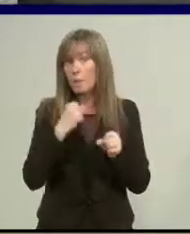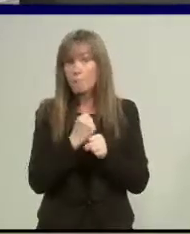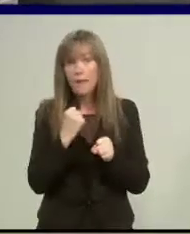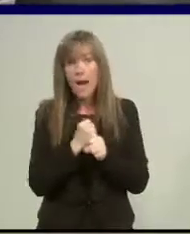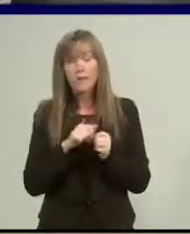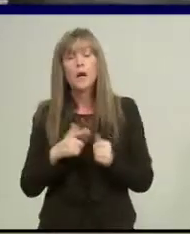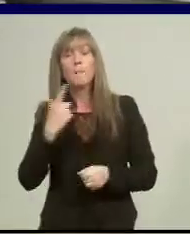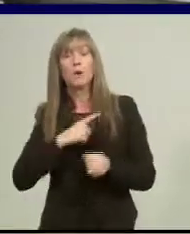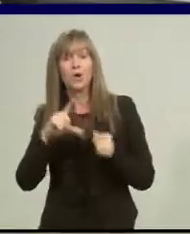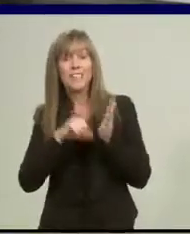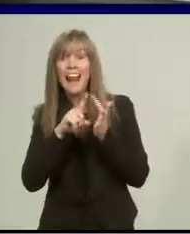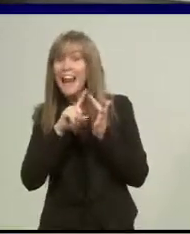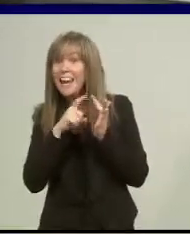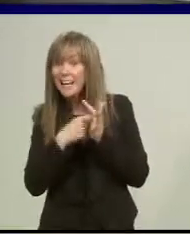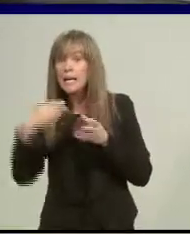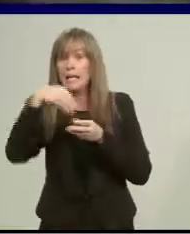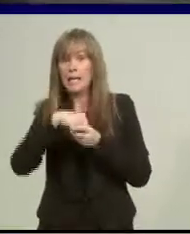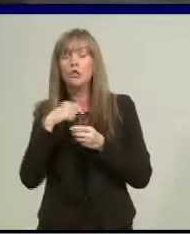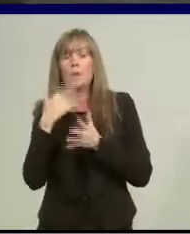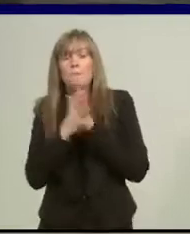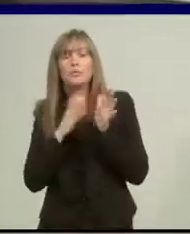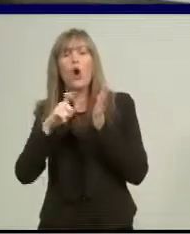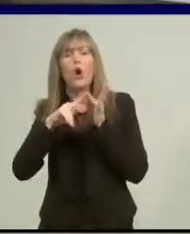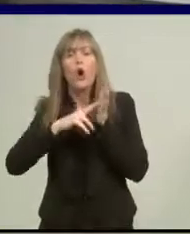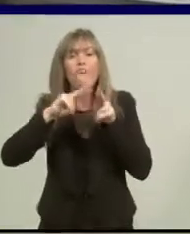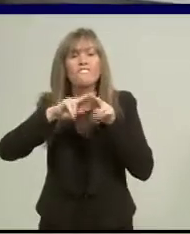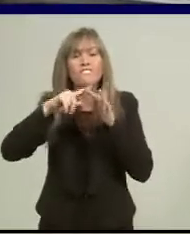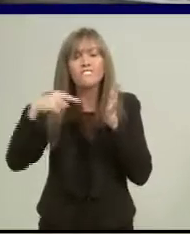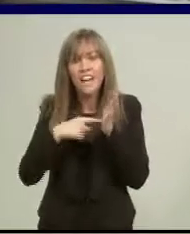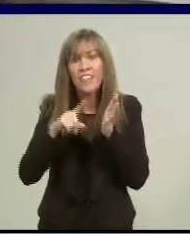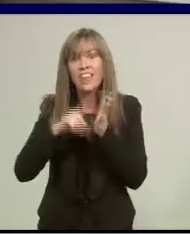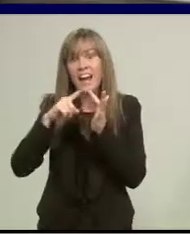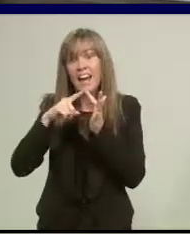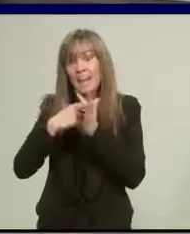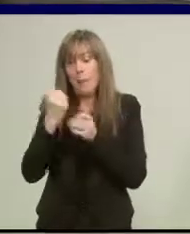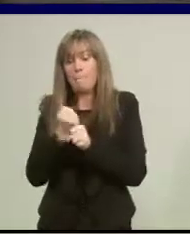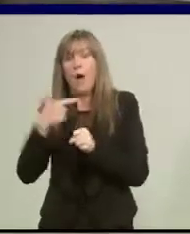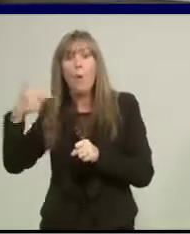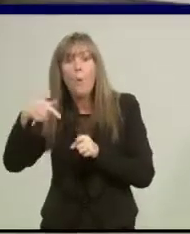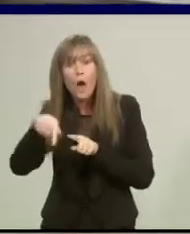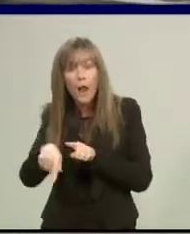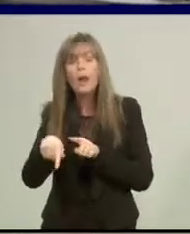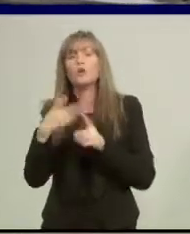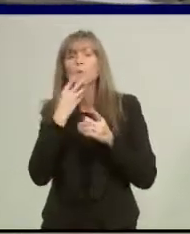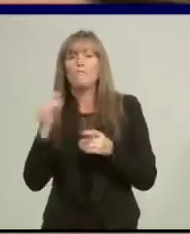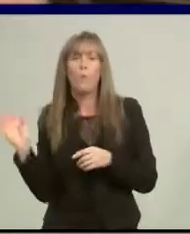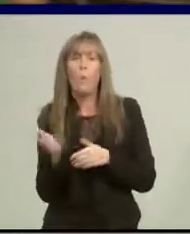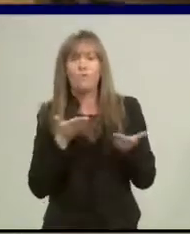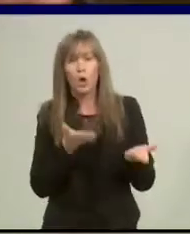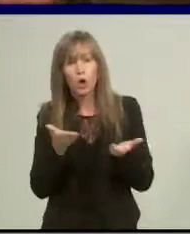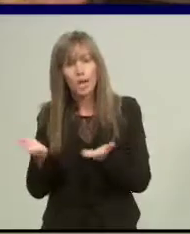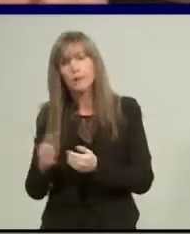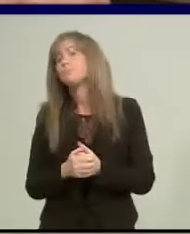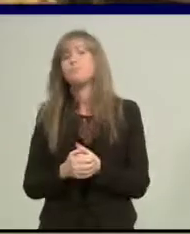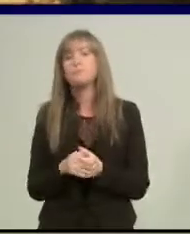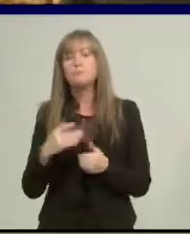main ingredient, we're going to actually cold feed a leek and use the oil for everything, for what I'm cooking, for meat as well, and for the chicken. Fast